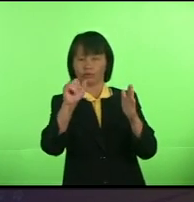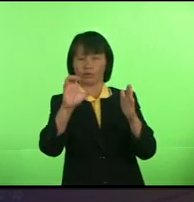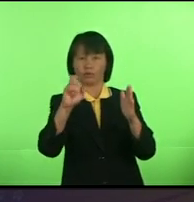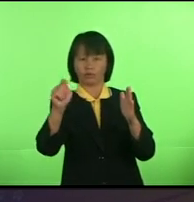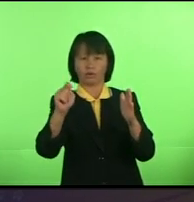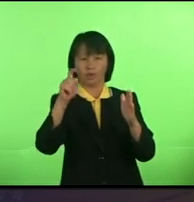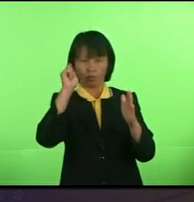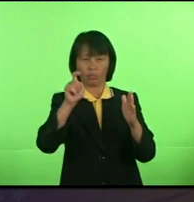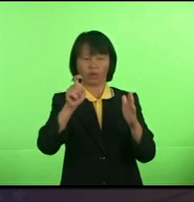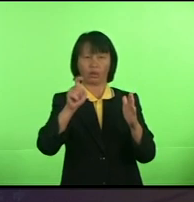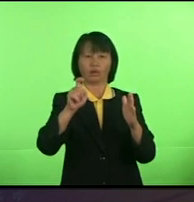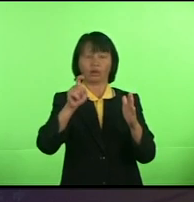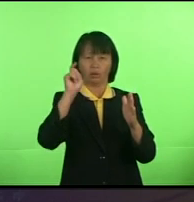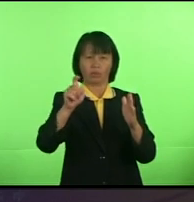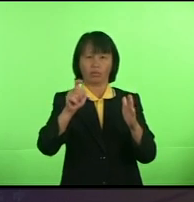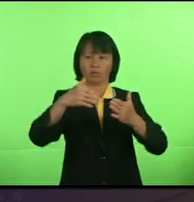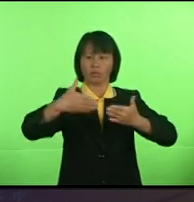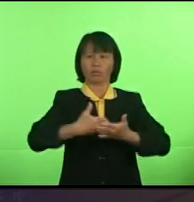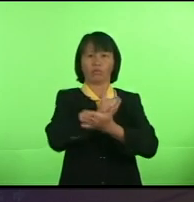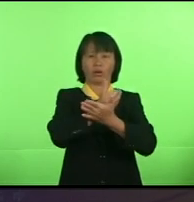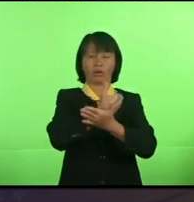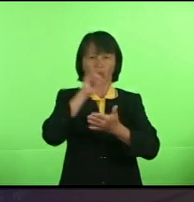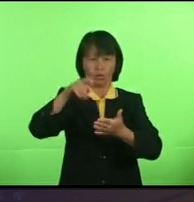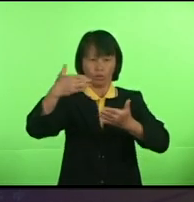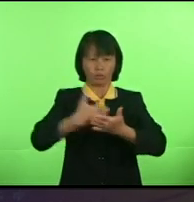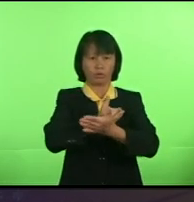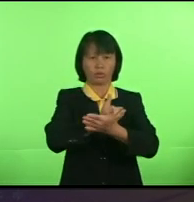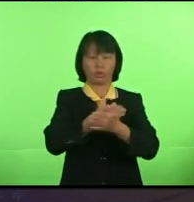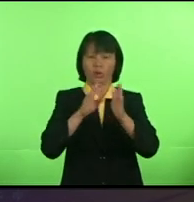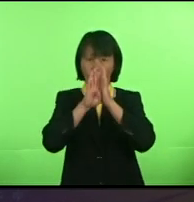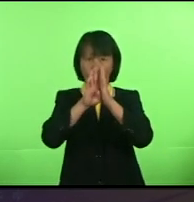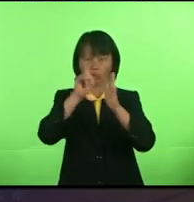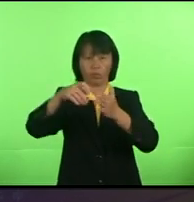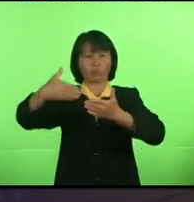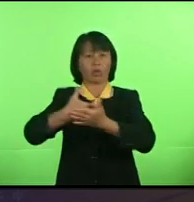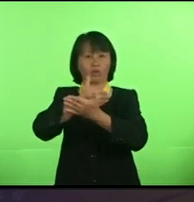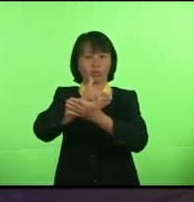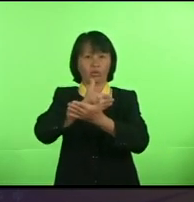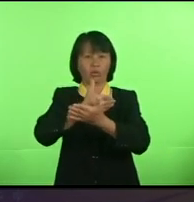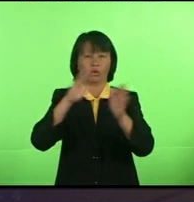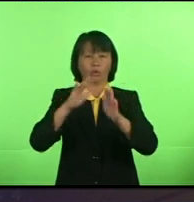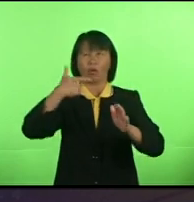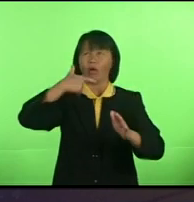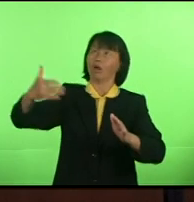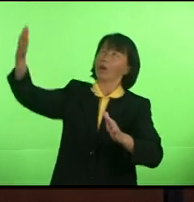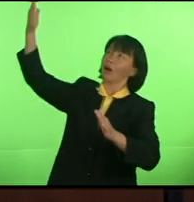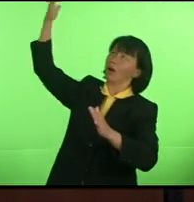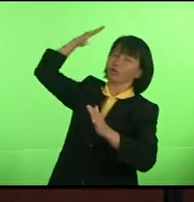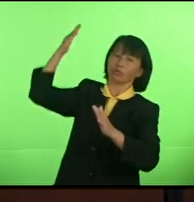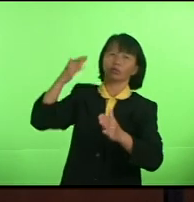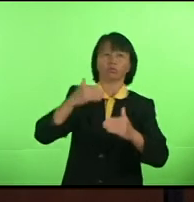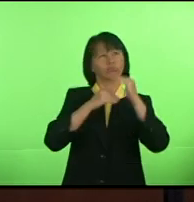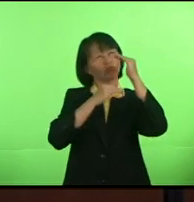not outdated. When you decide to use this type of evidence, it must be as recent as 5